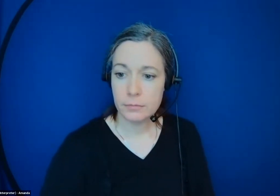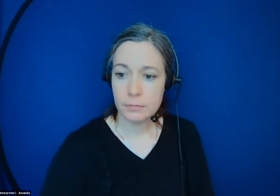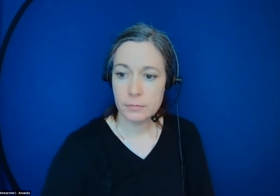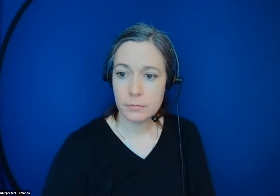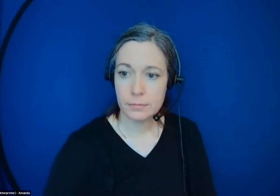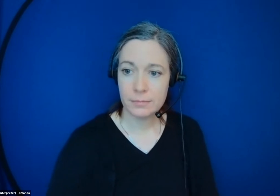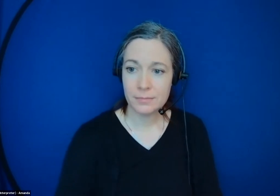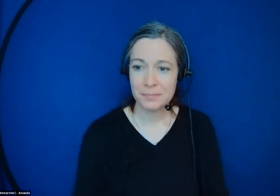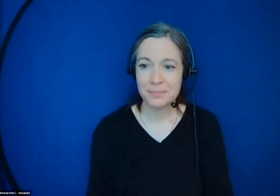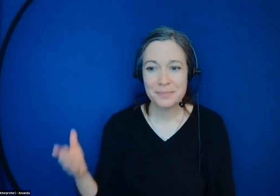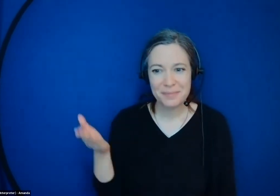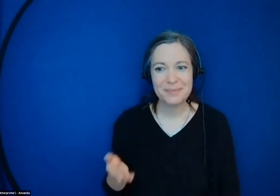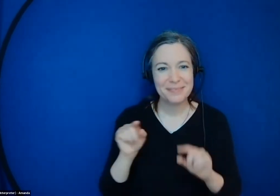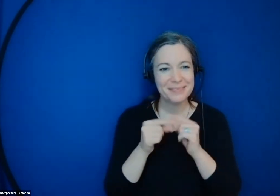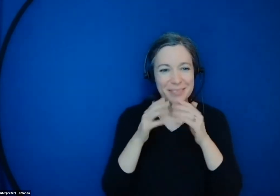Quiet group that we have.